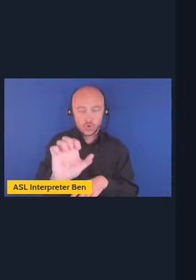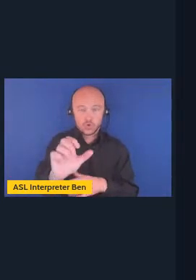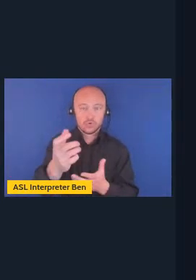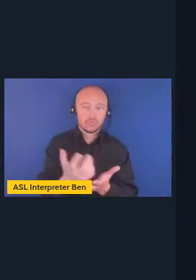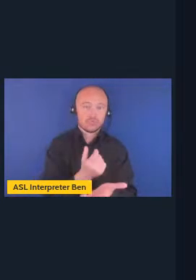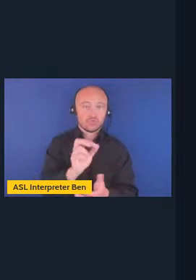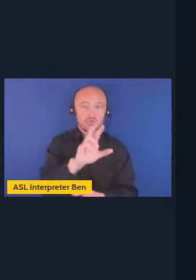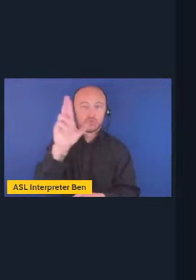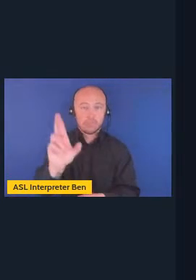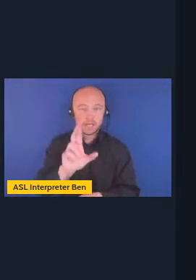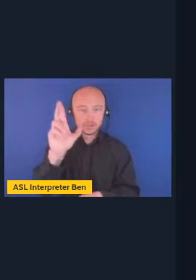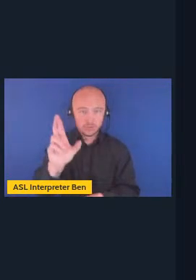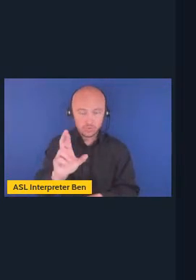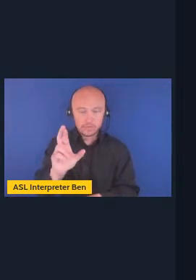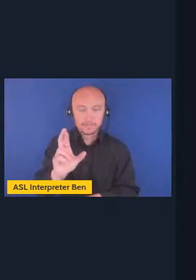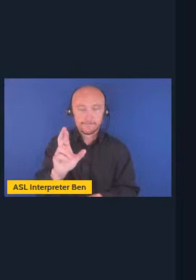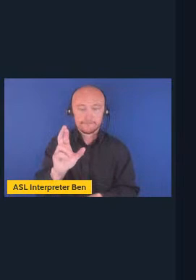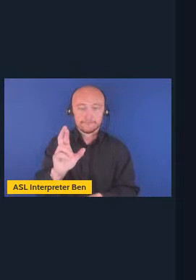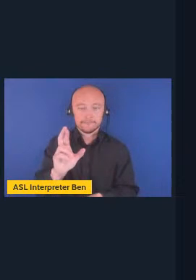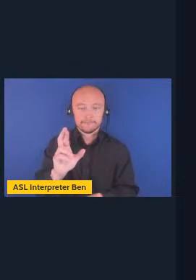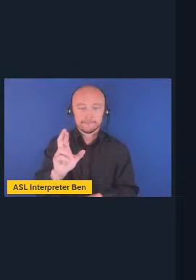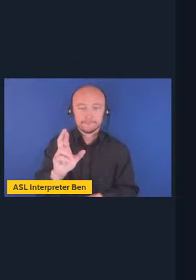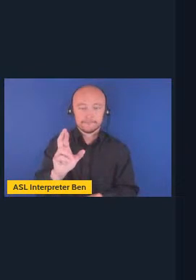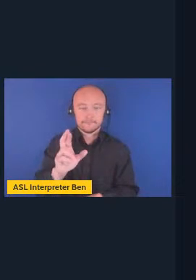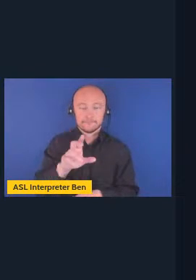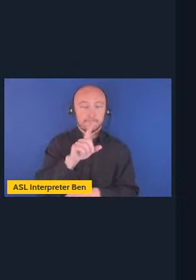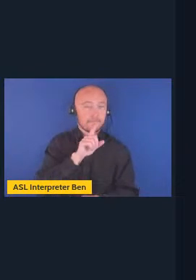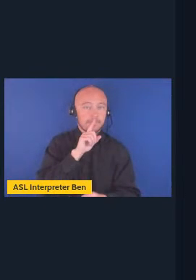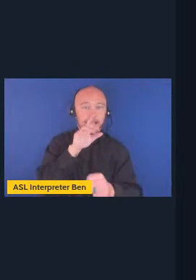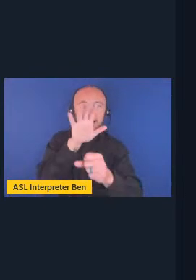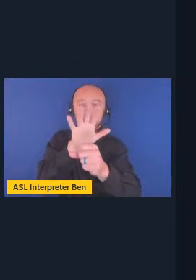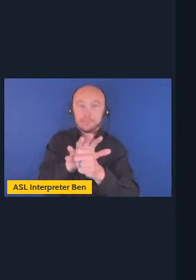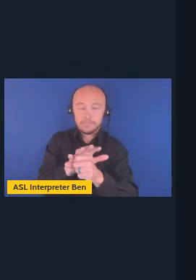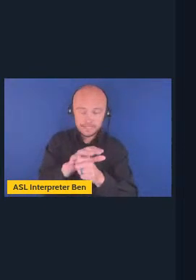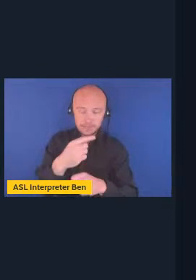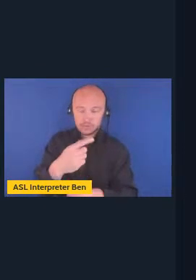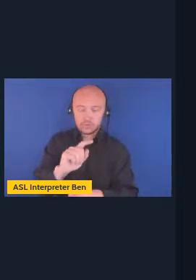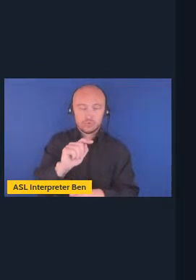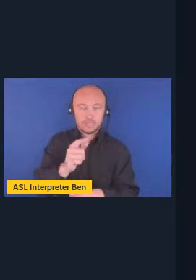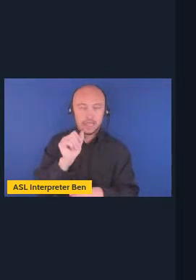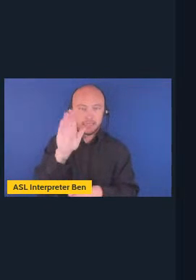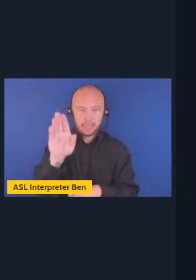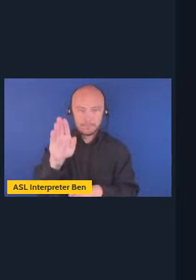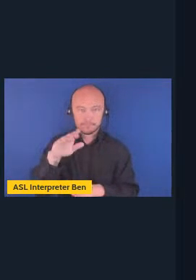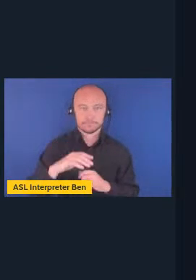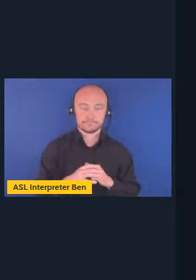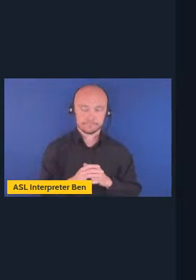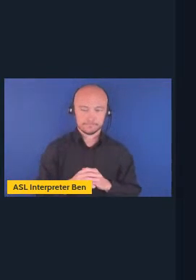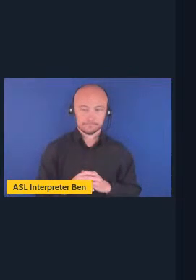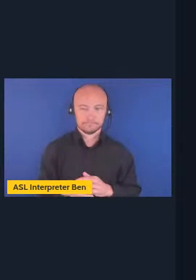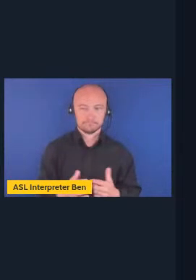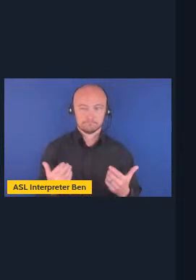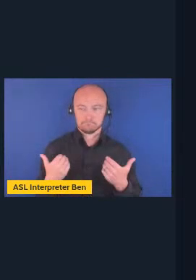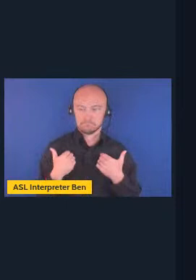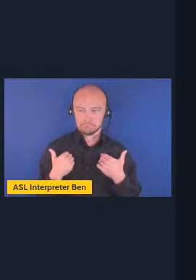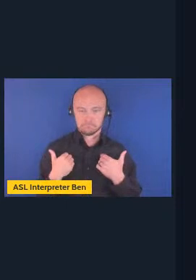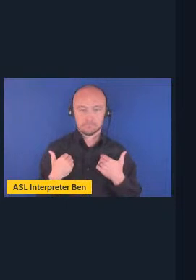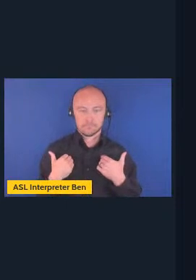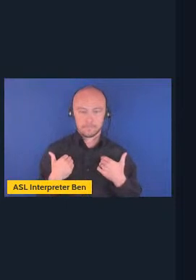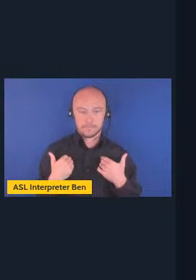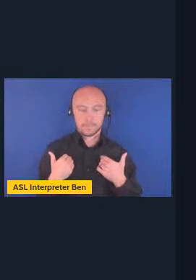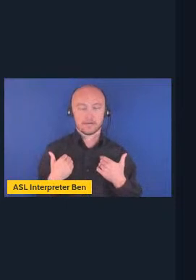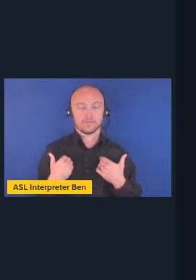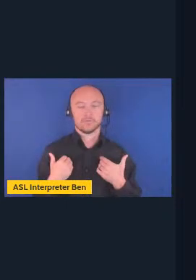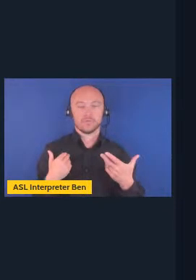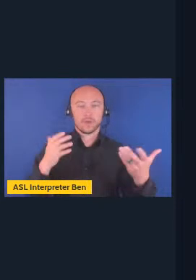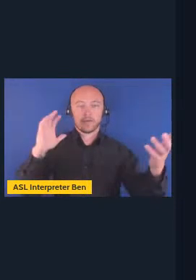repository, it will commit all that code onto the GitLab repositories. We have set up a mirroring